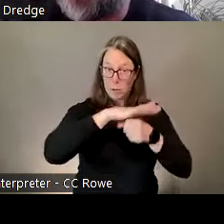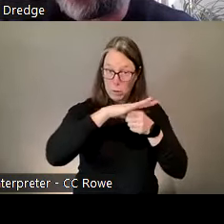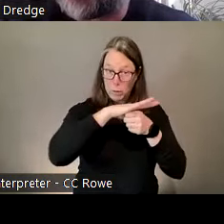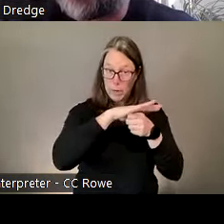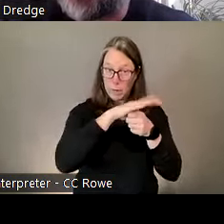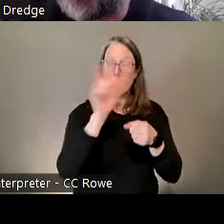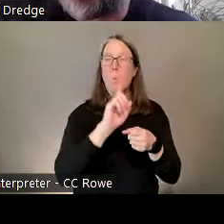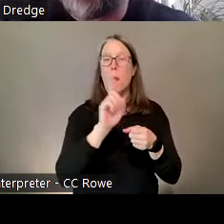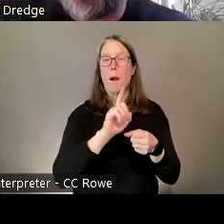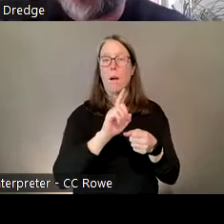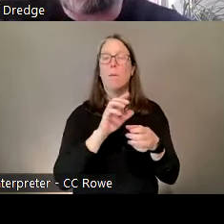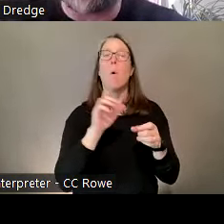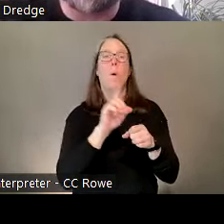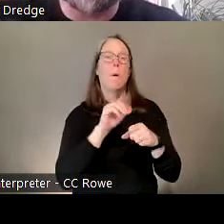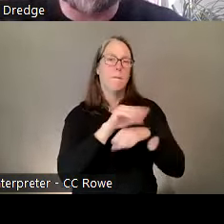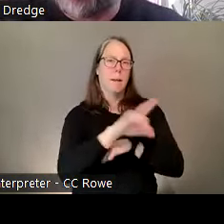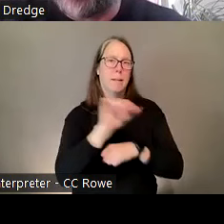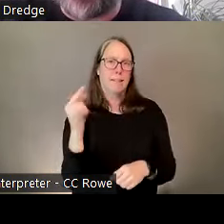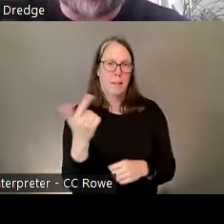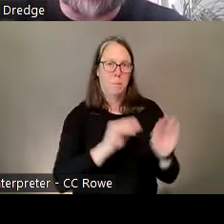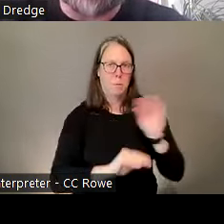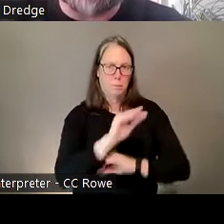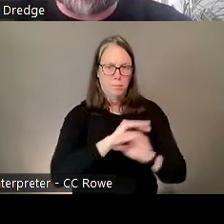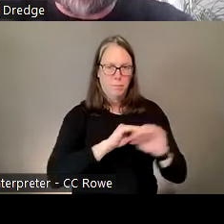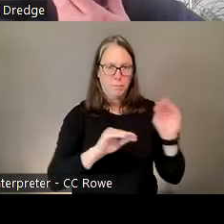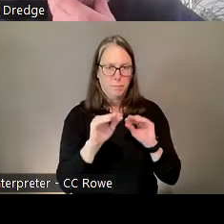leg areas mostly. And so,